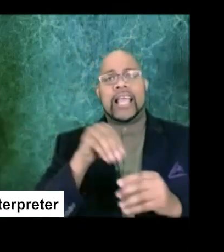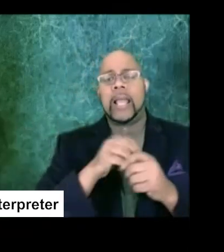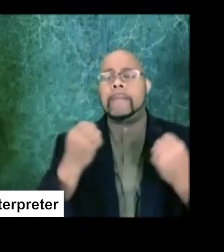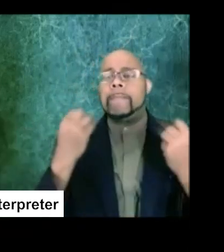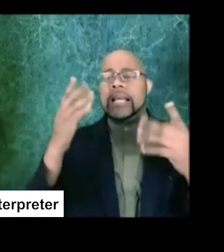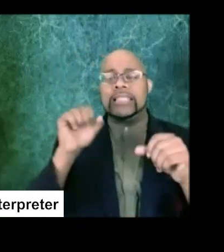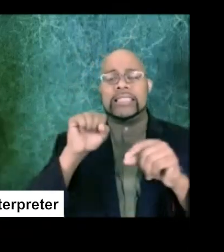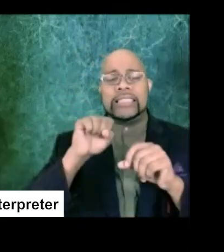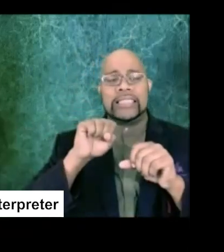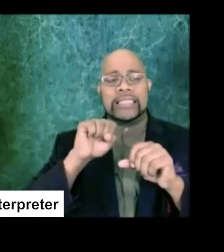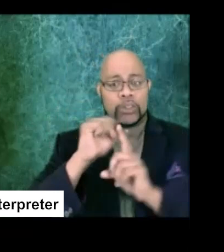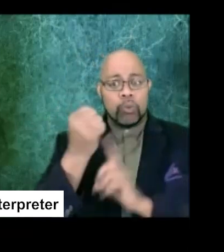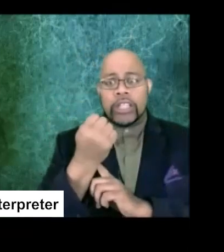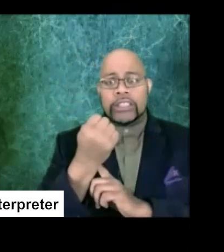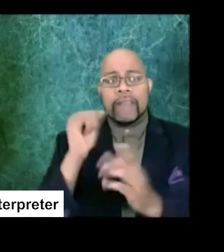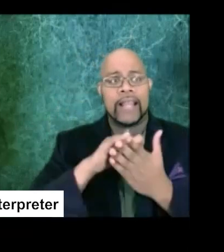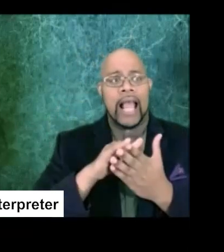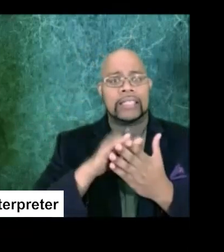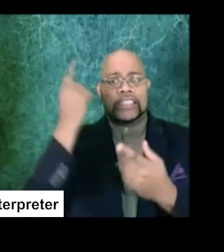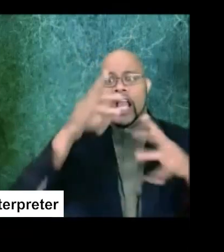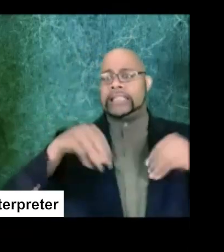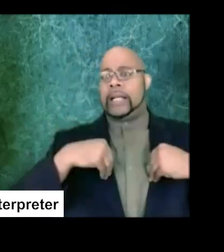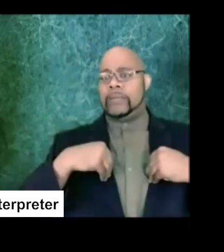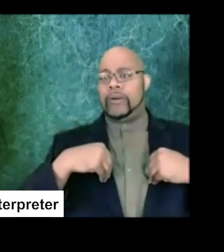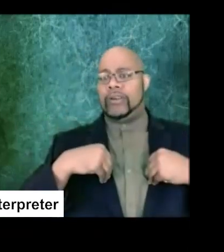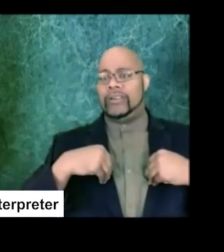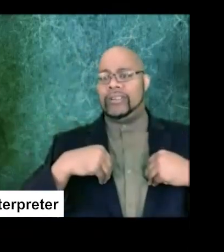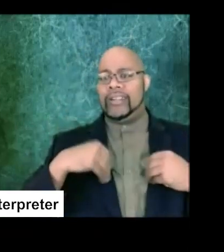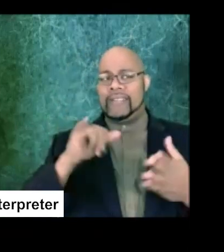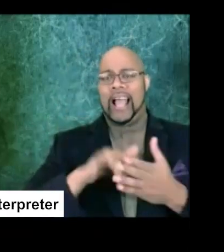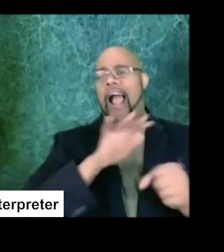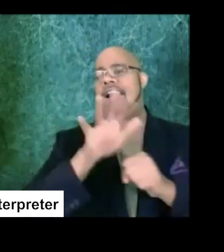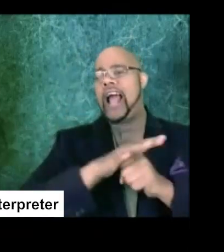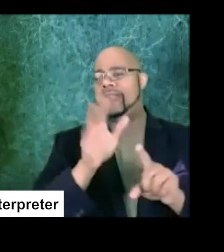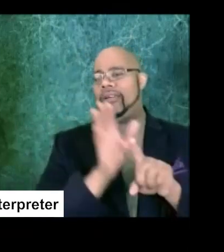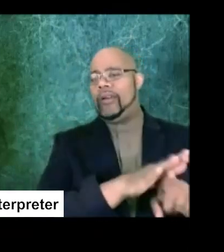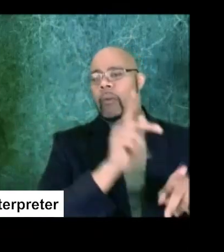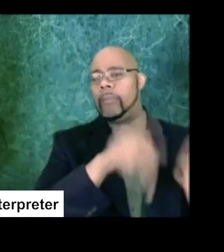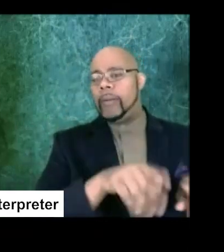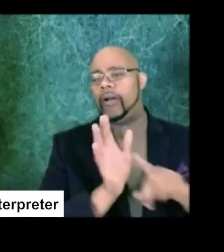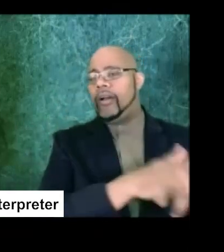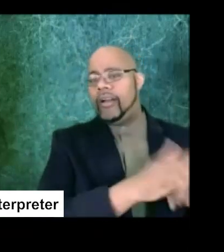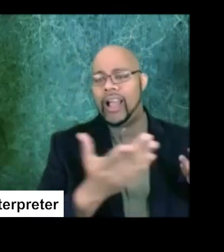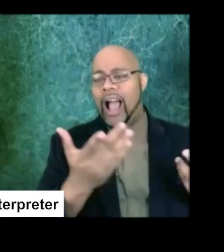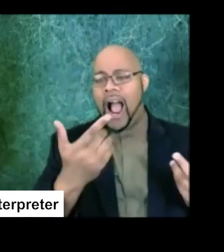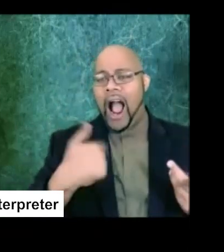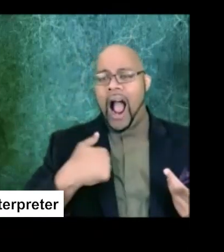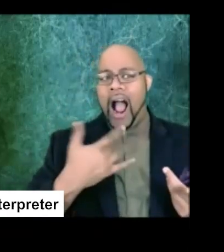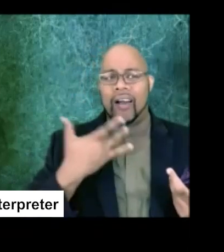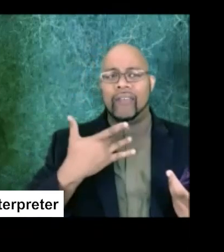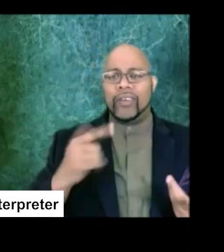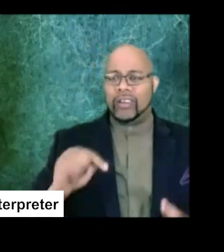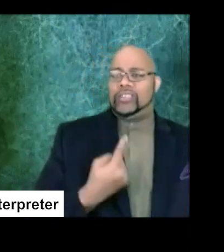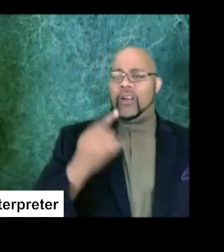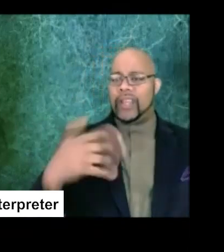circles of society, it is considered acceptable. It's considered like that's enough. And I resent that. Okay, shutting